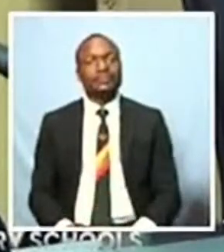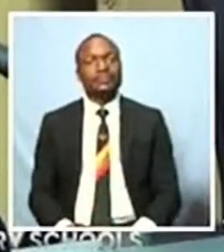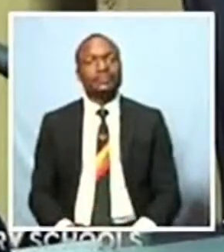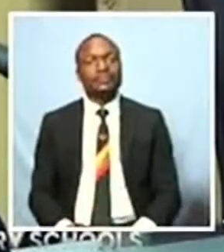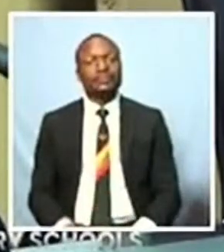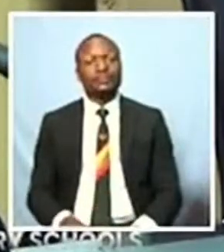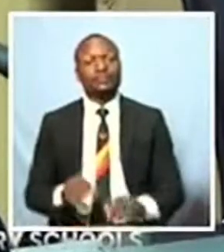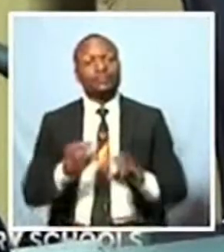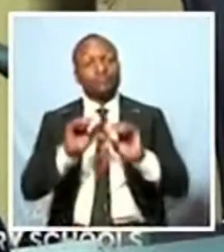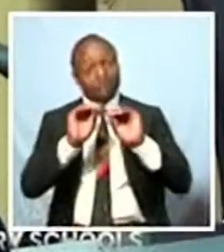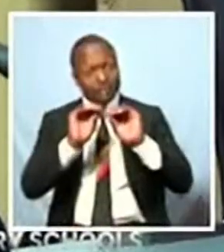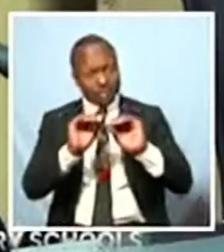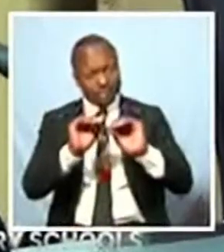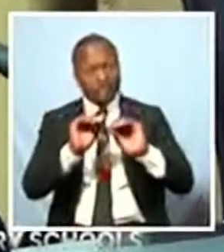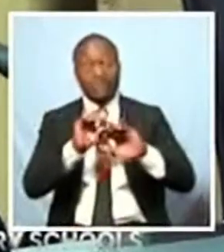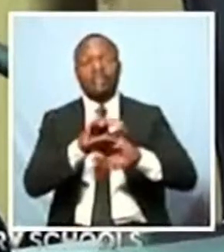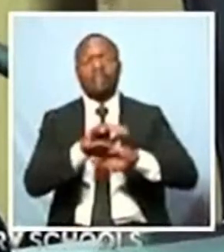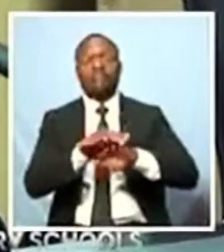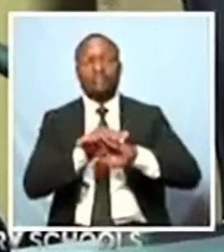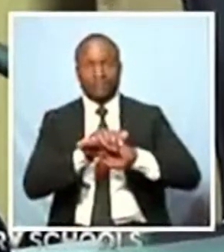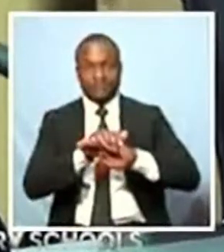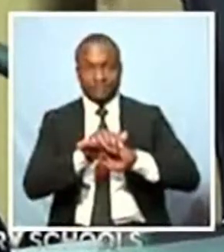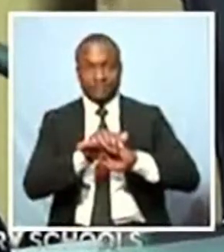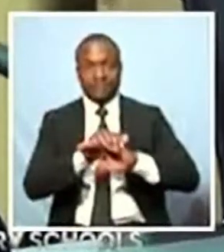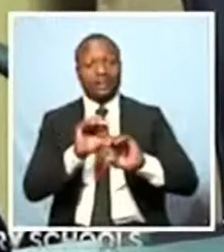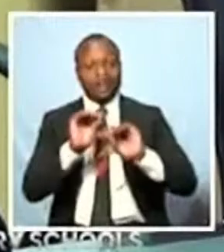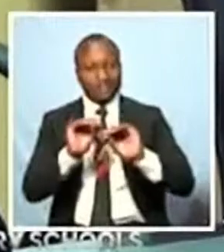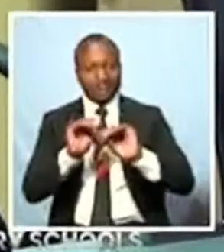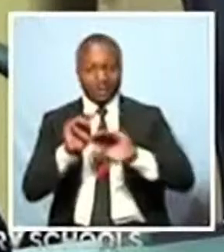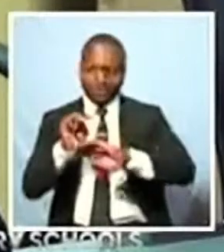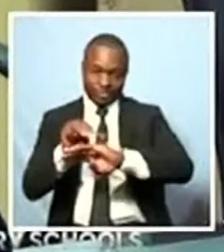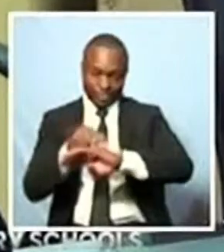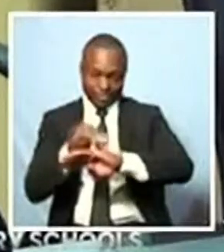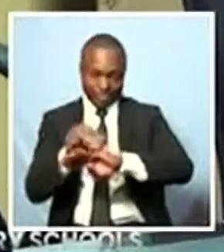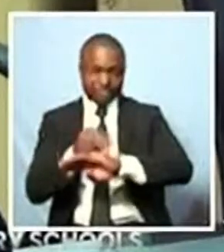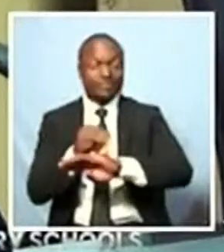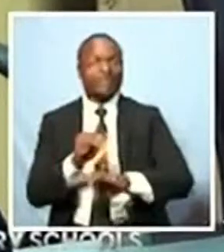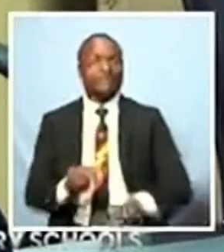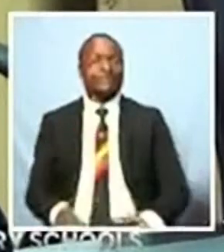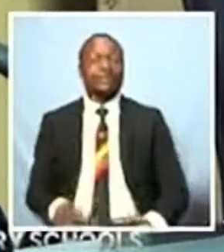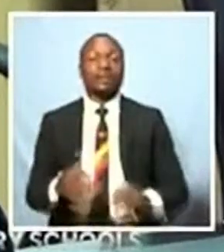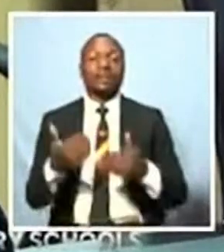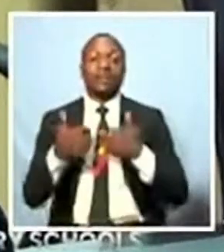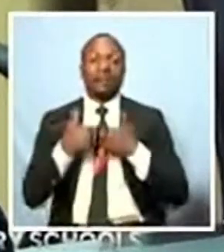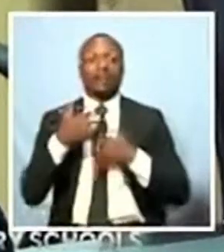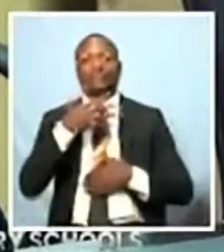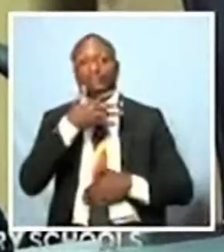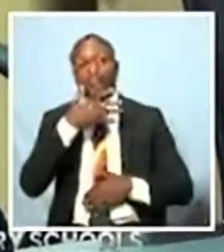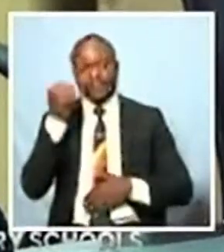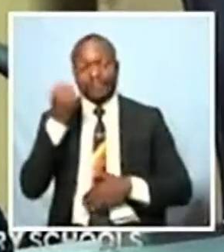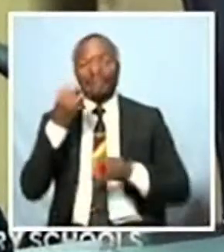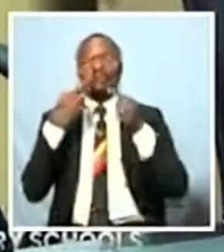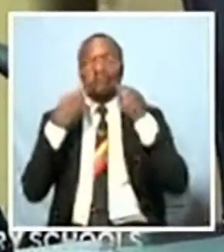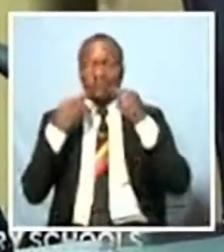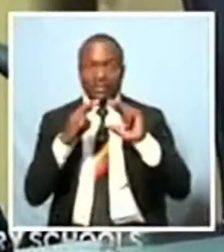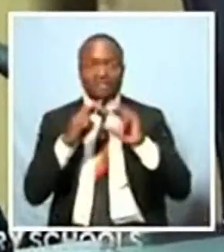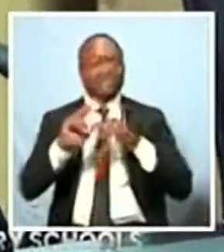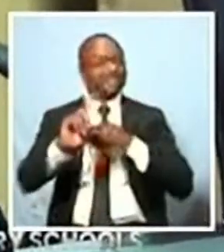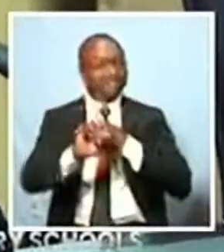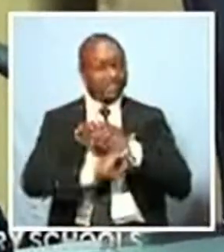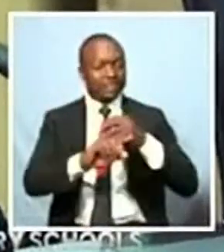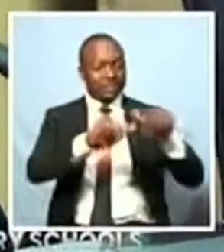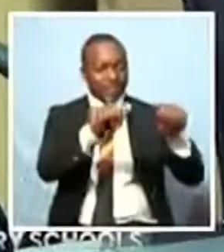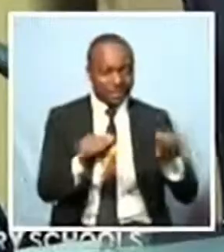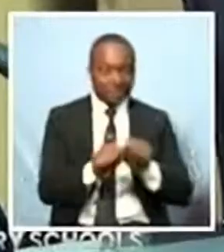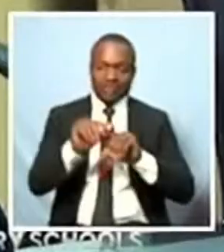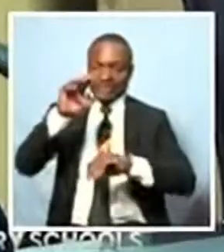the teaching of literacy and numerous seems to have better outcomes in the urban settings than